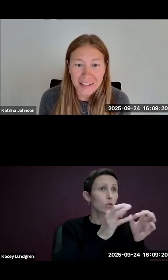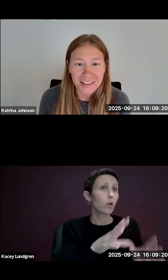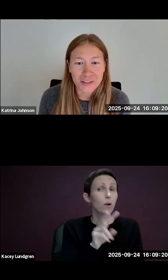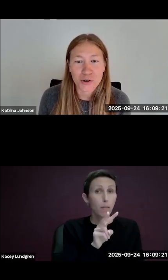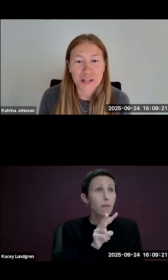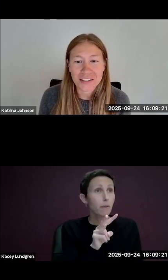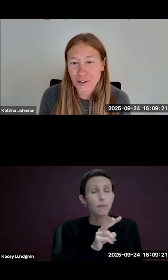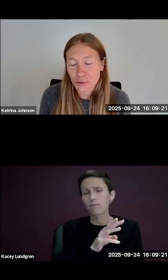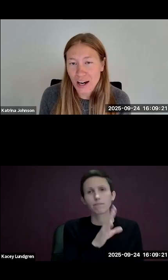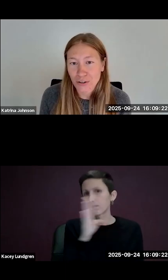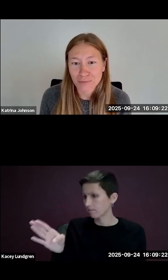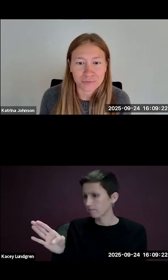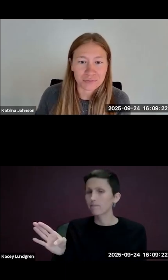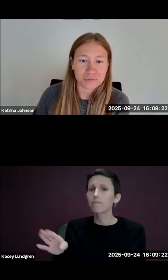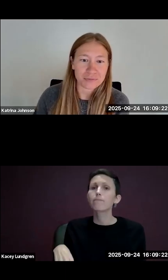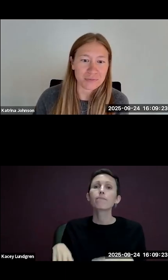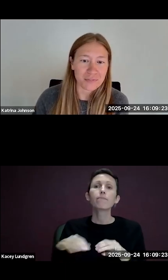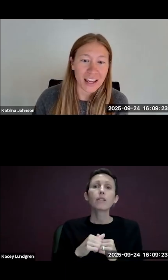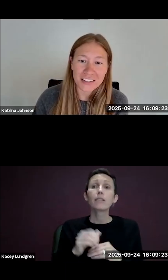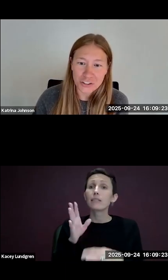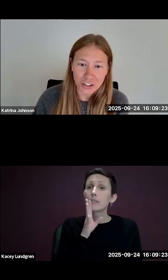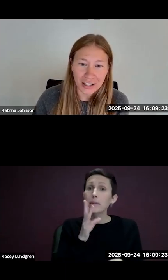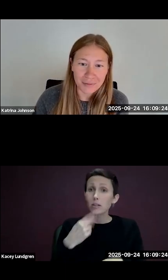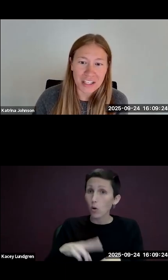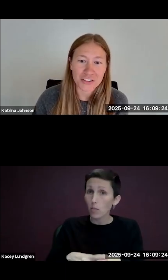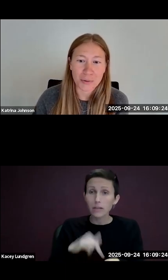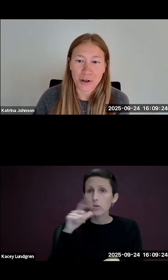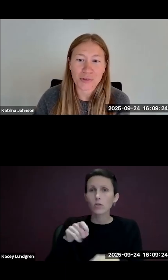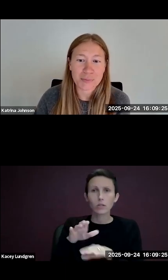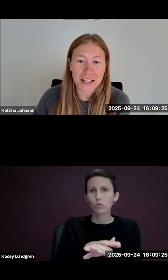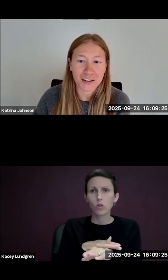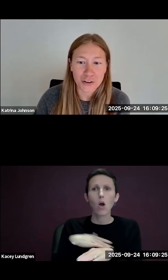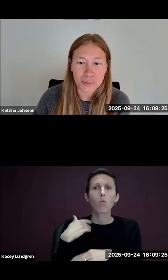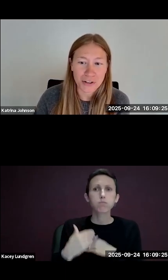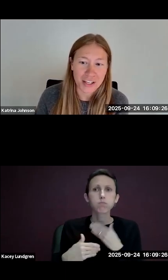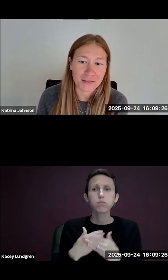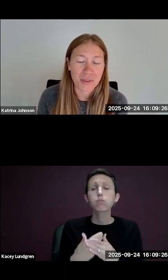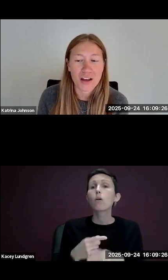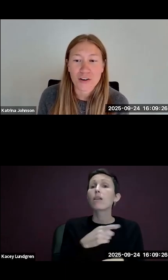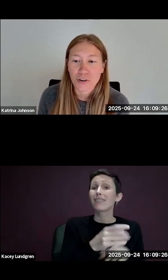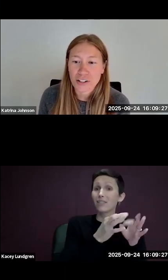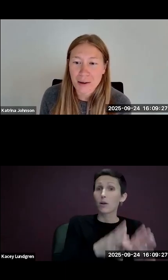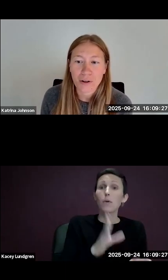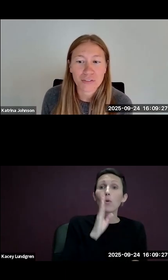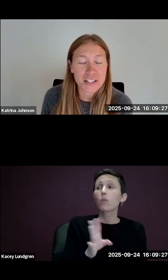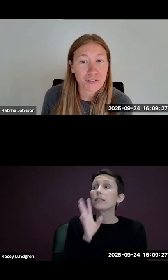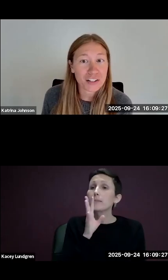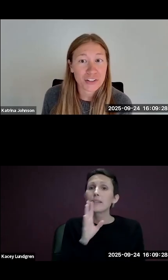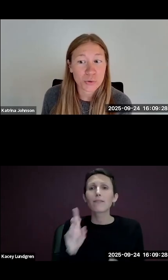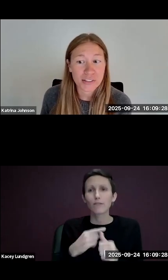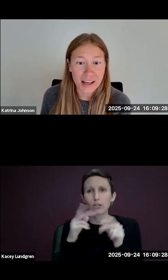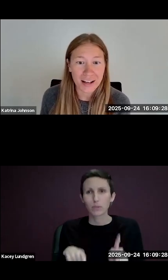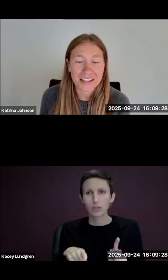normal pace. There's no need to slow down. And additionally, the interpreter will speak in first person. For example, if a